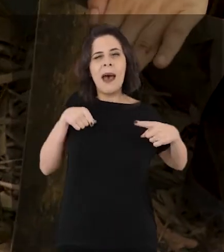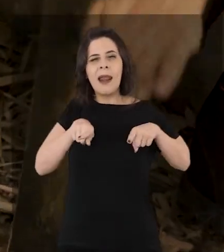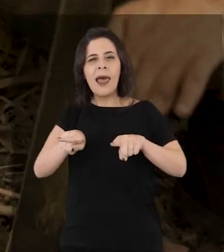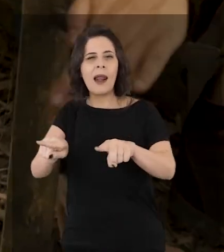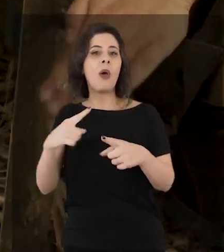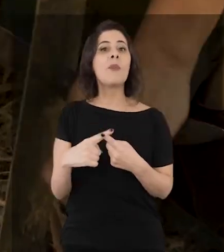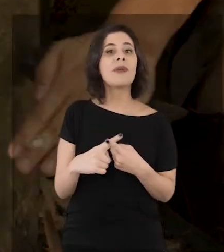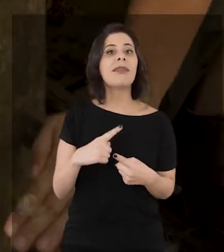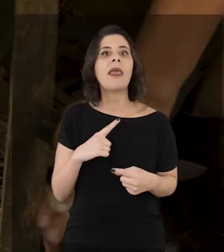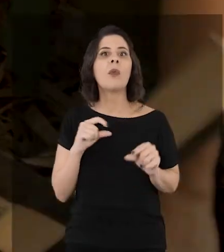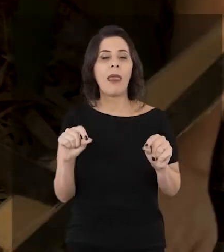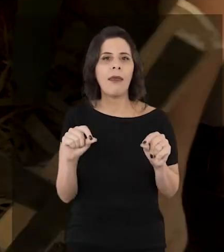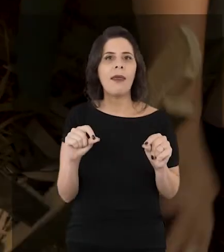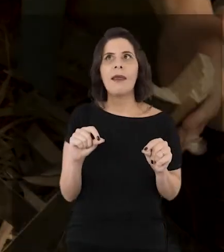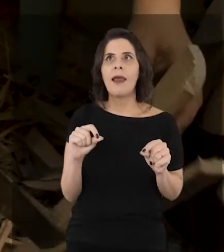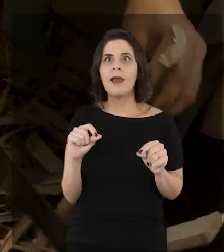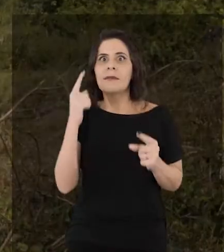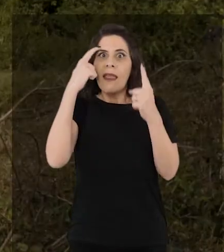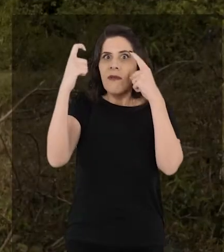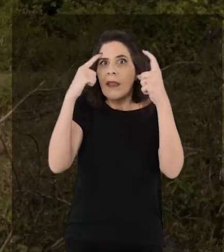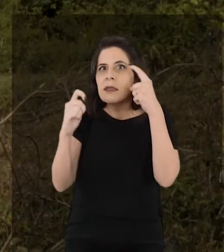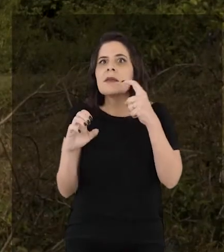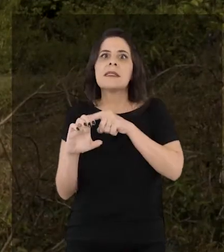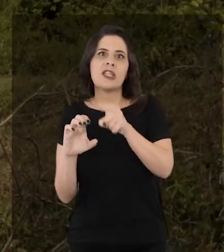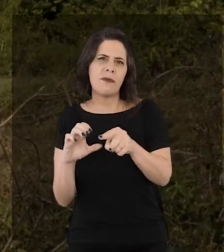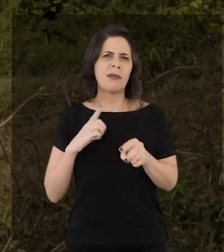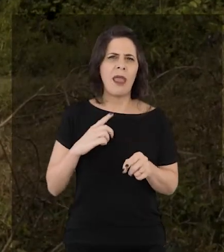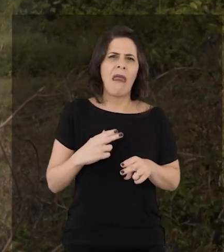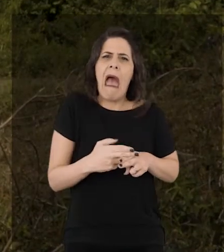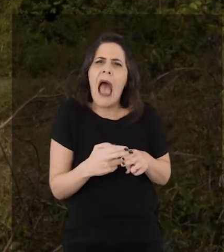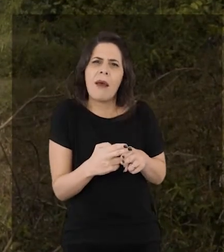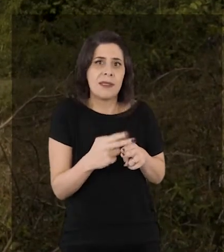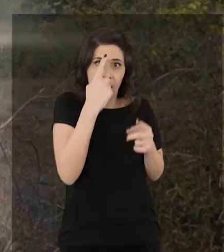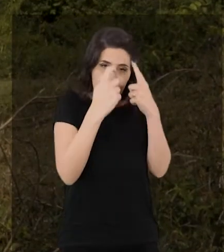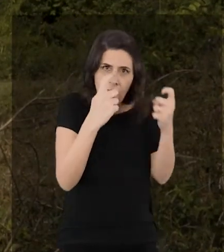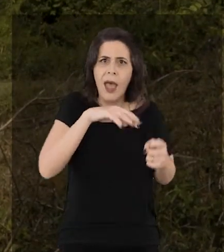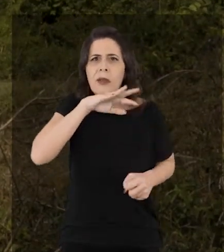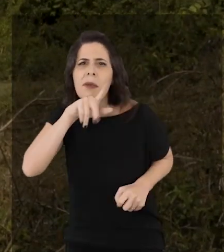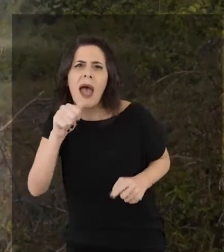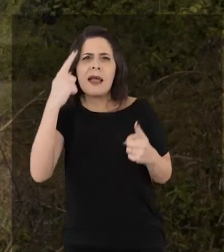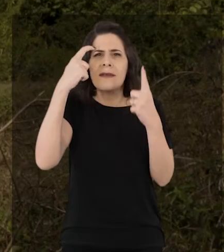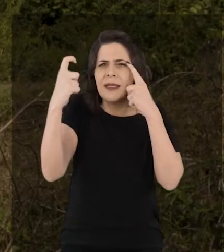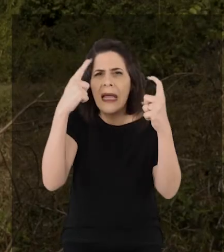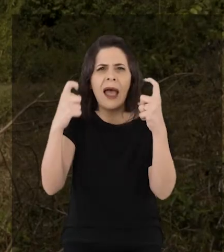text. There's invented weapons and invented animals and